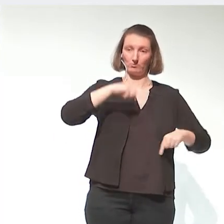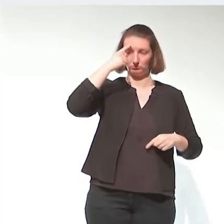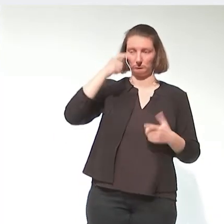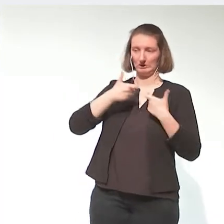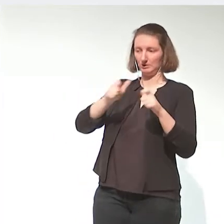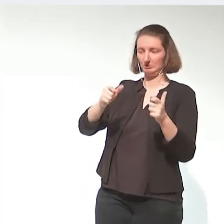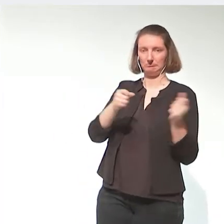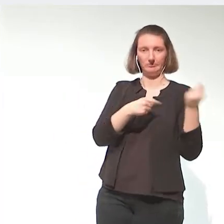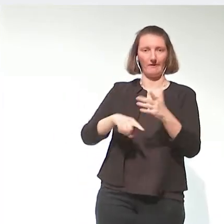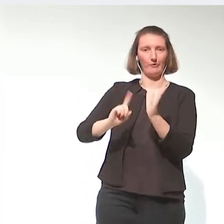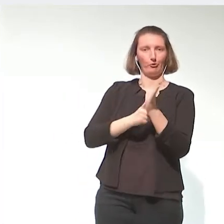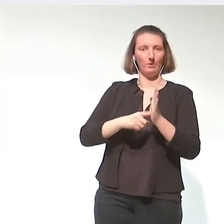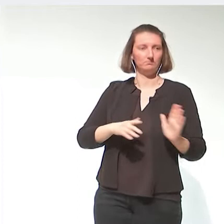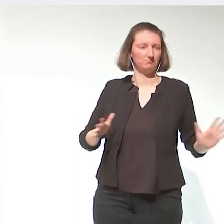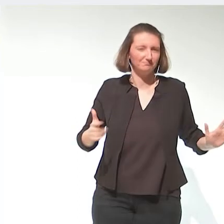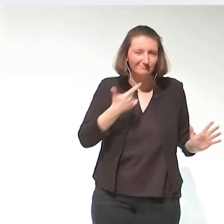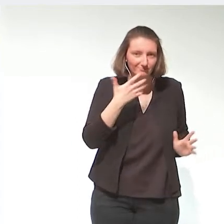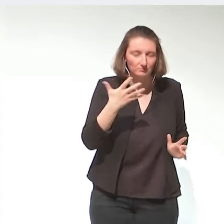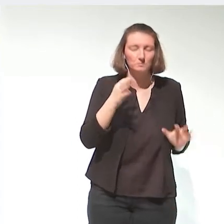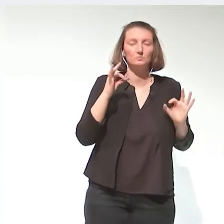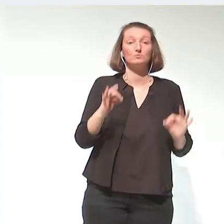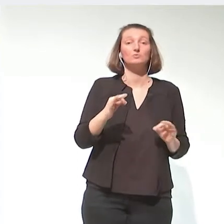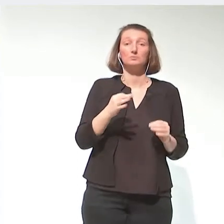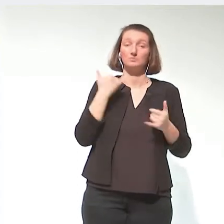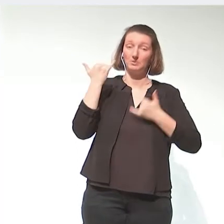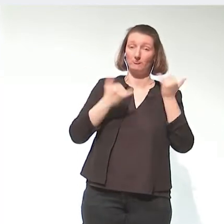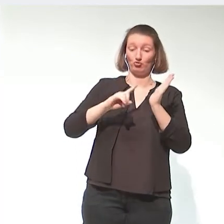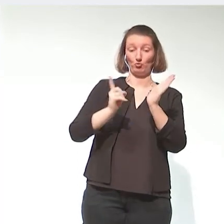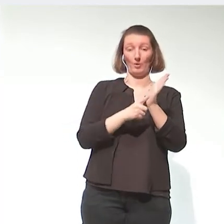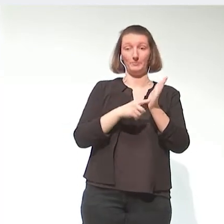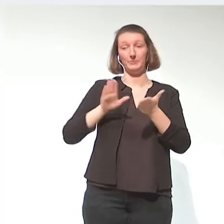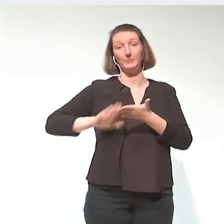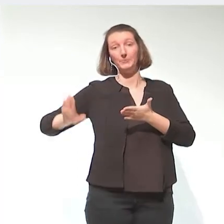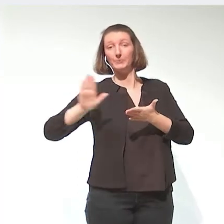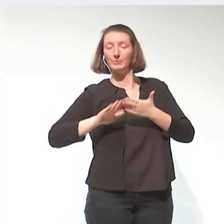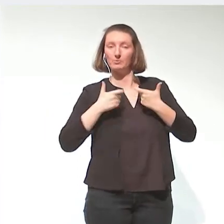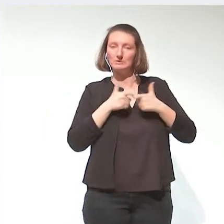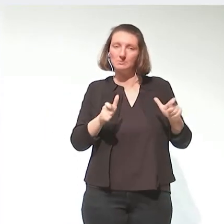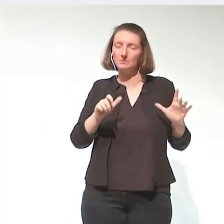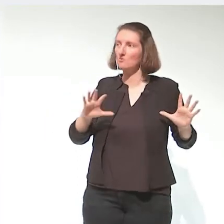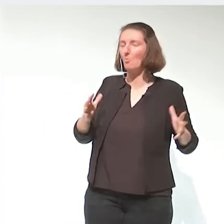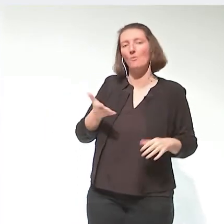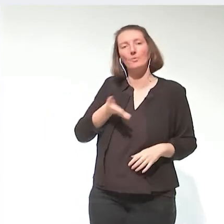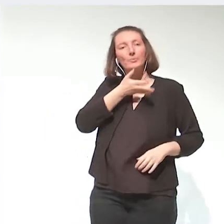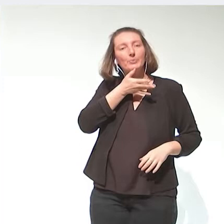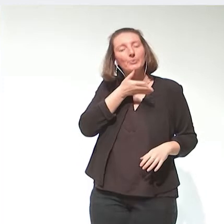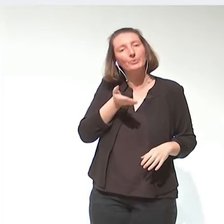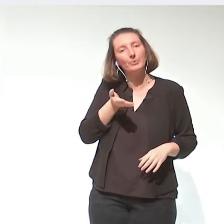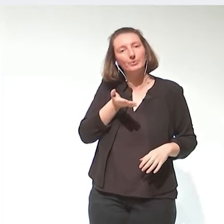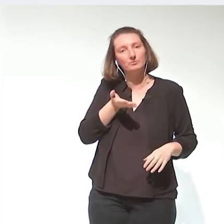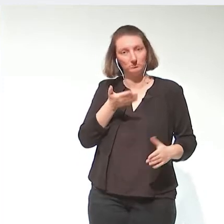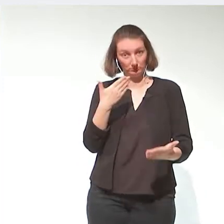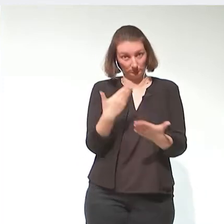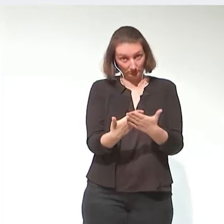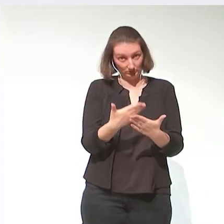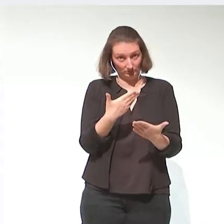a fundamental right. If you think about any right, you cannot enjoy any right. It's